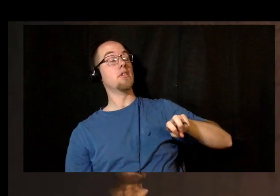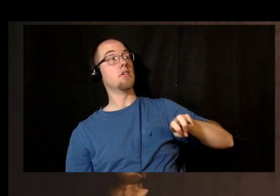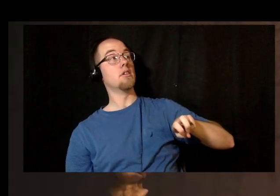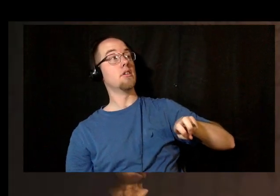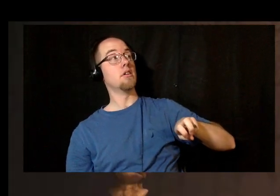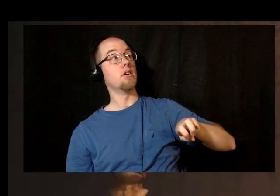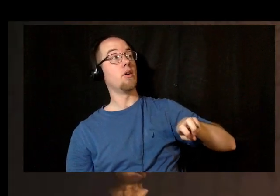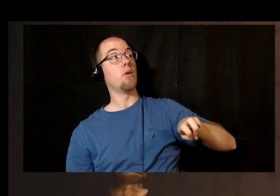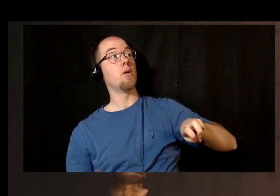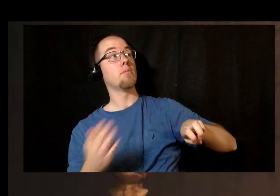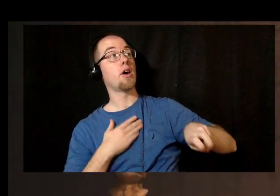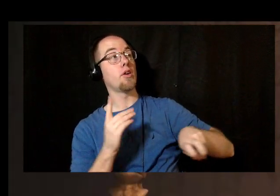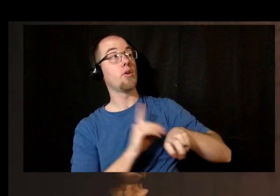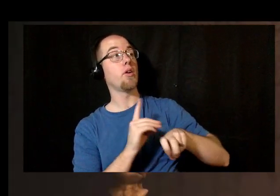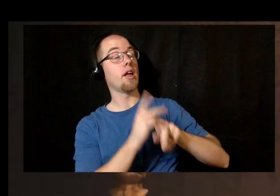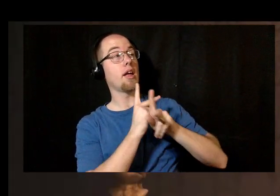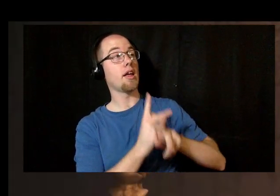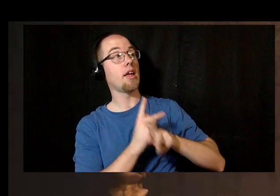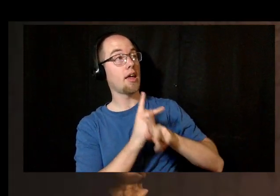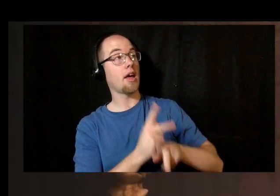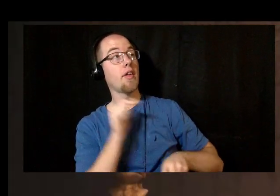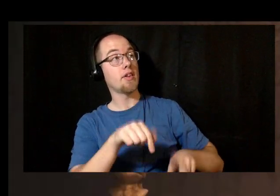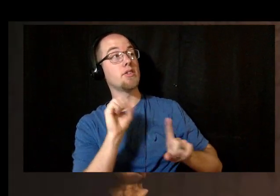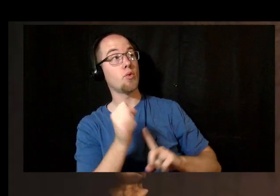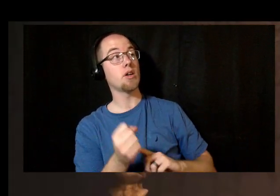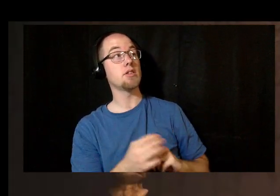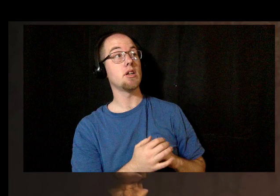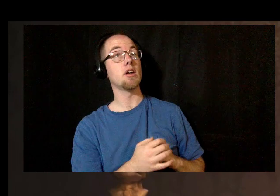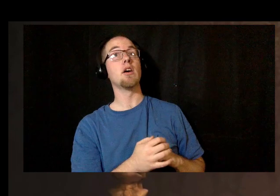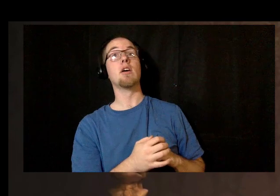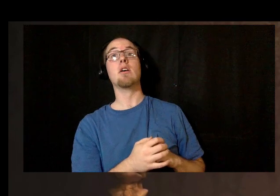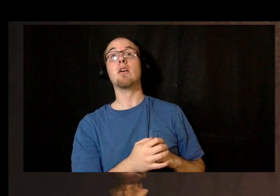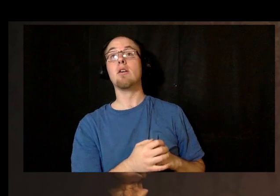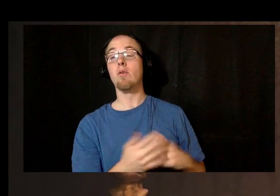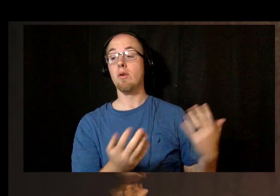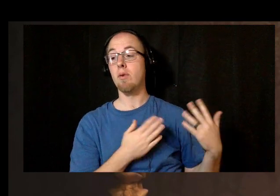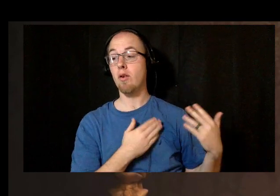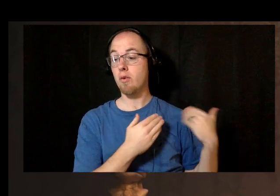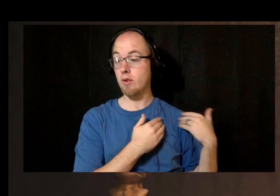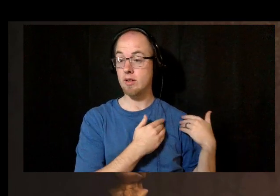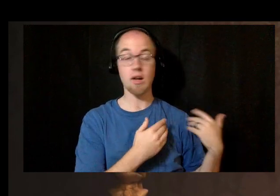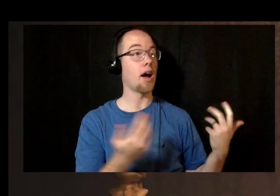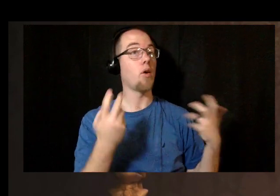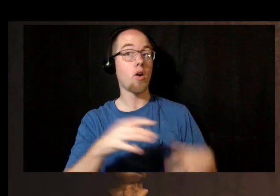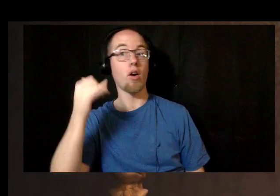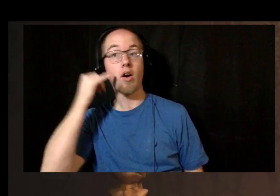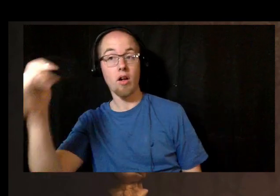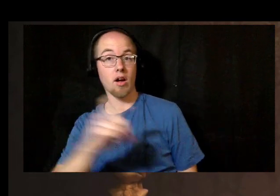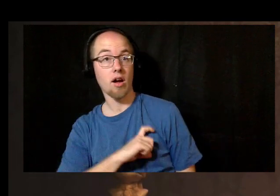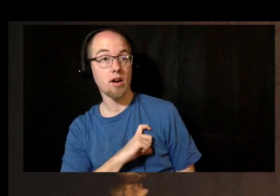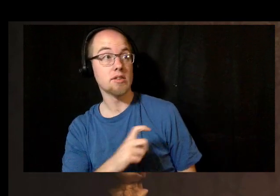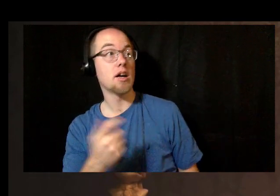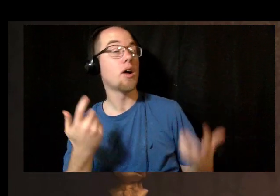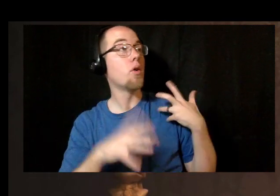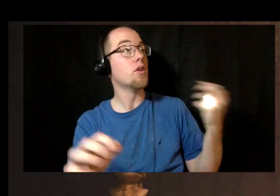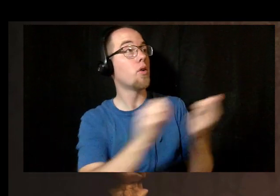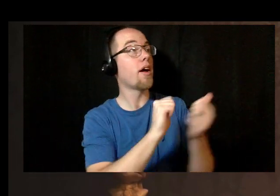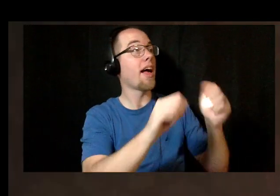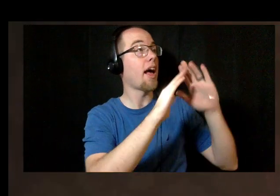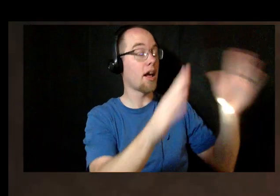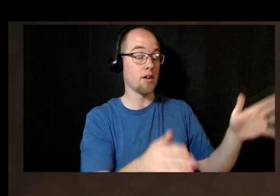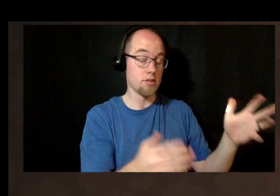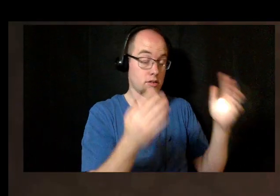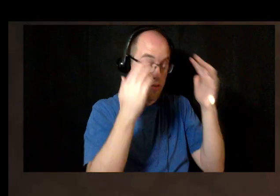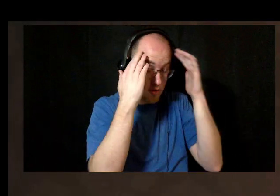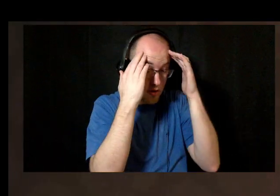what's my duty of care in this situation? I didn't want to call the cops on him. I didn't want him to trash the house. I'm like,